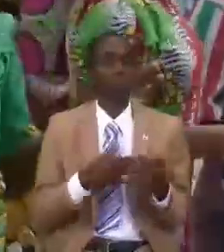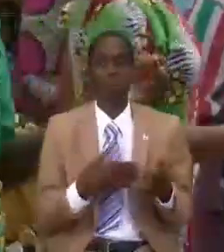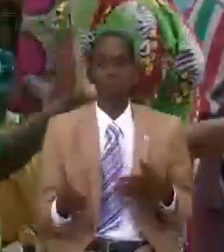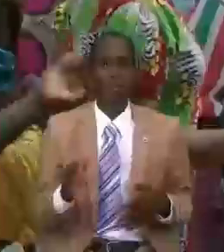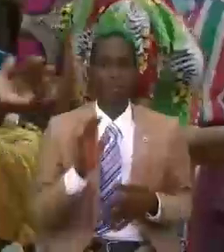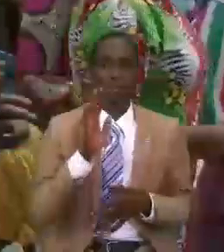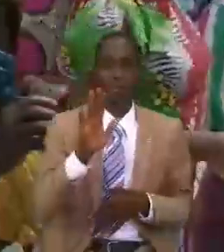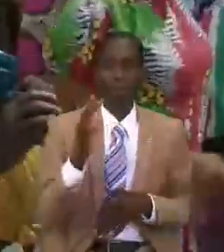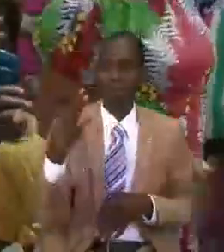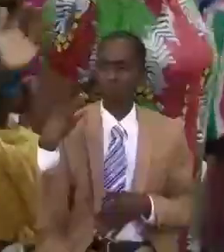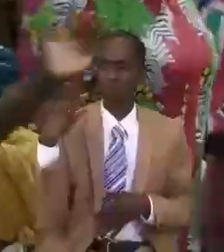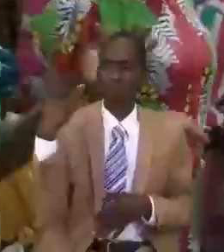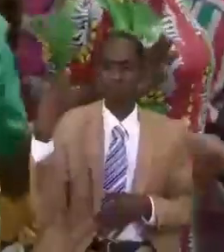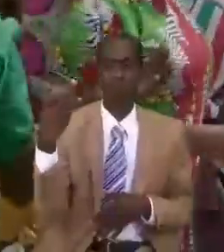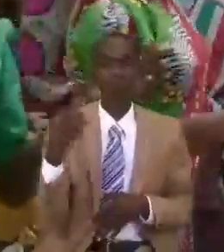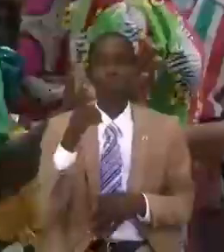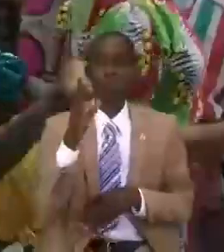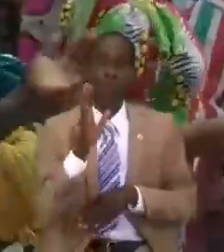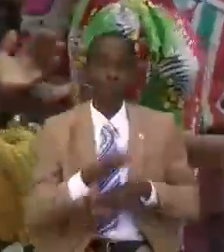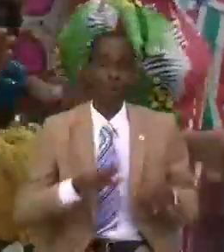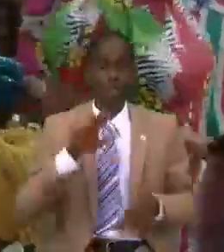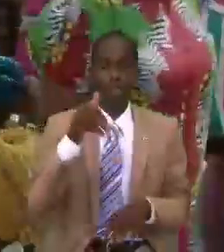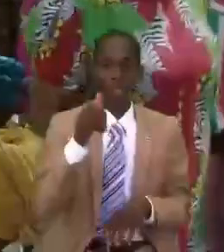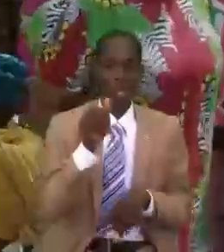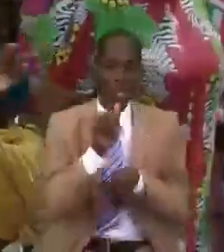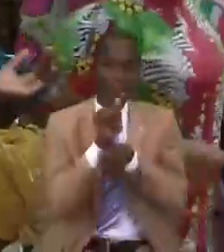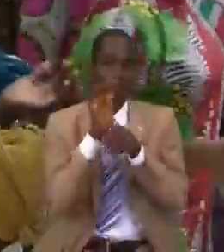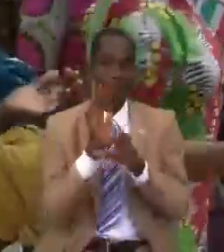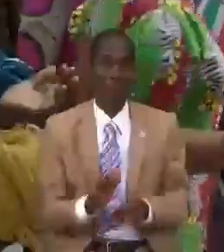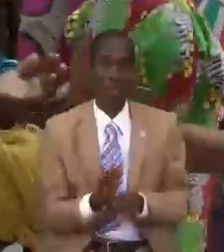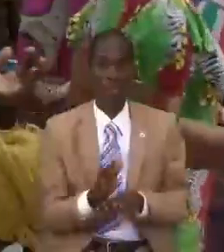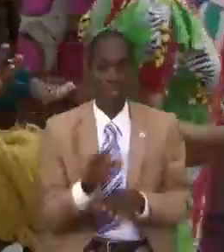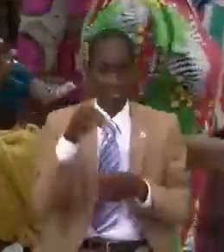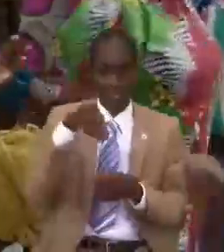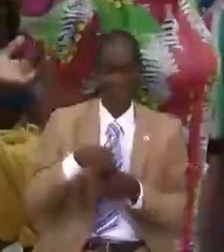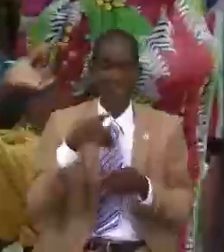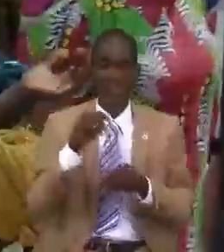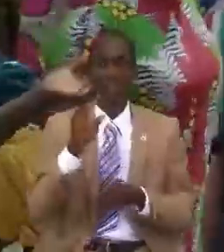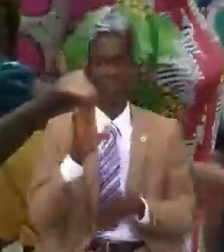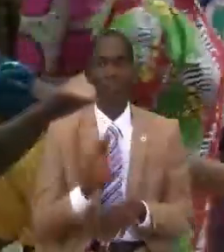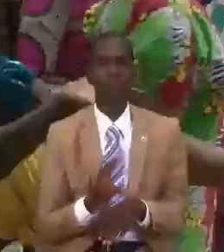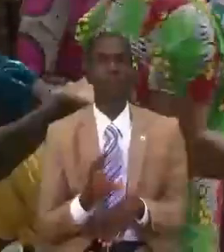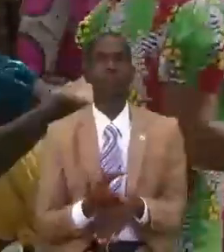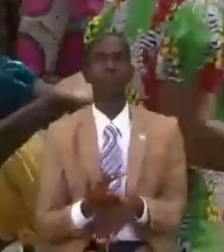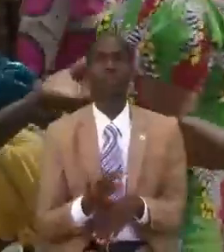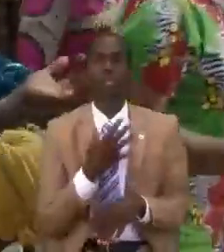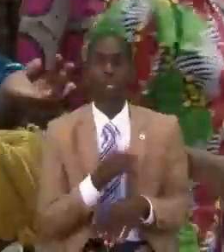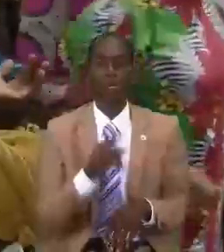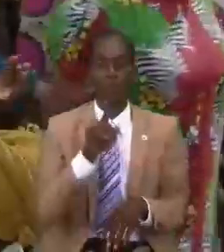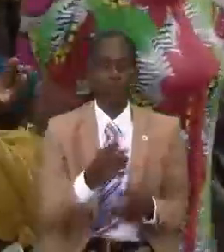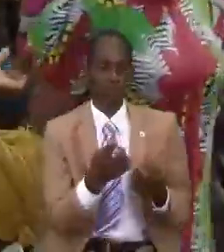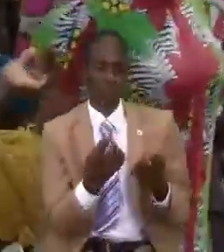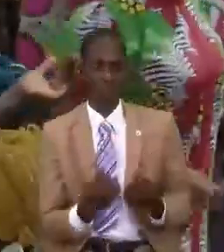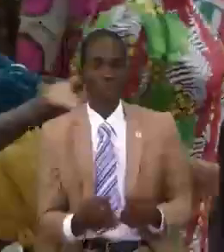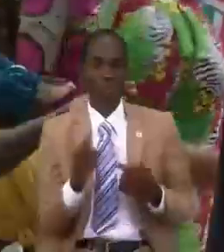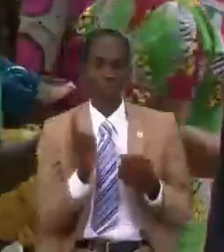worker in the church, and you come to gamble with your soul before the Lord at the time